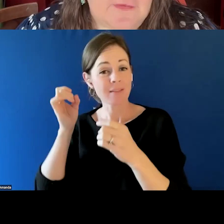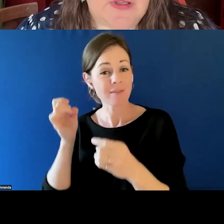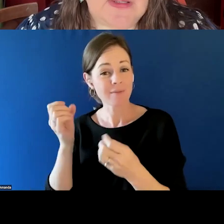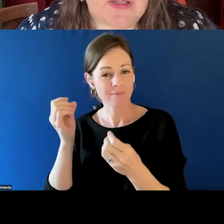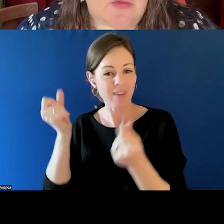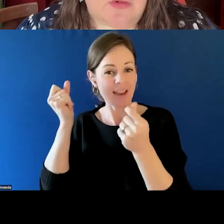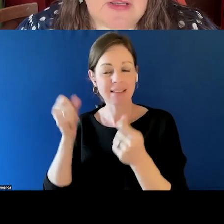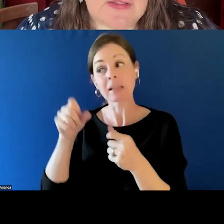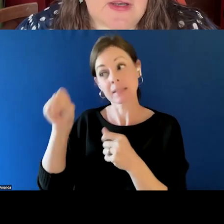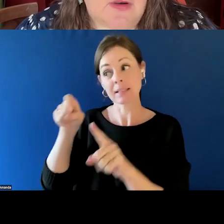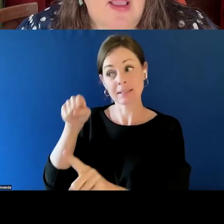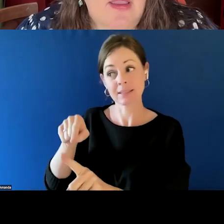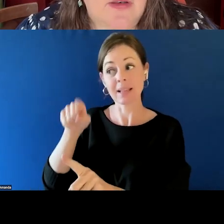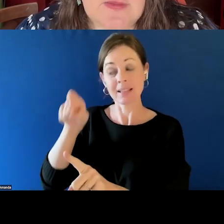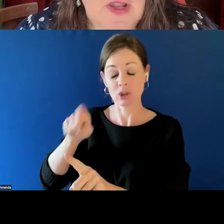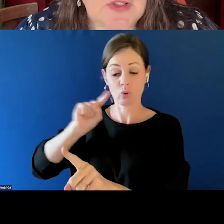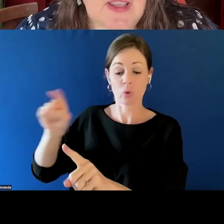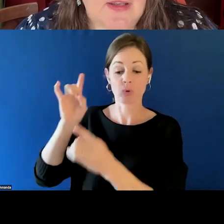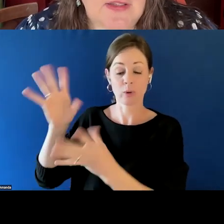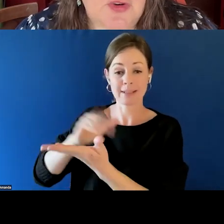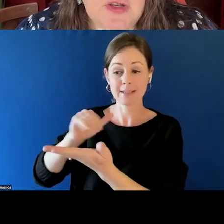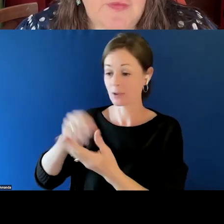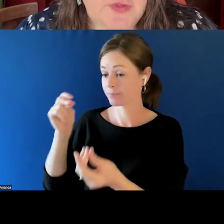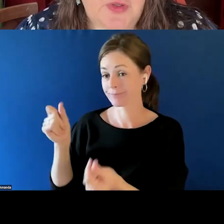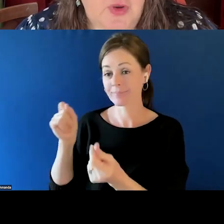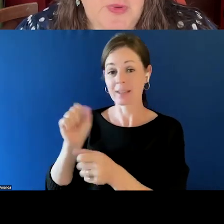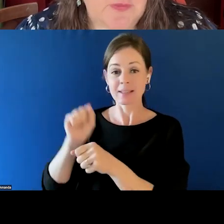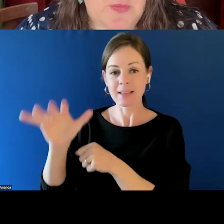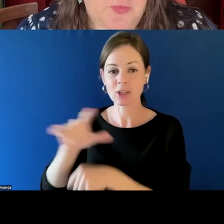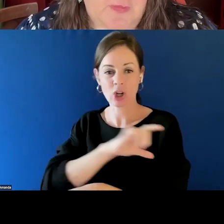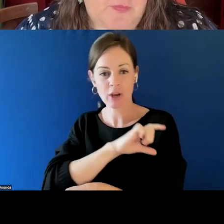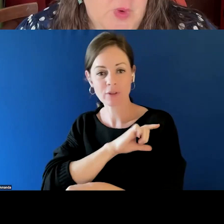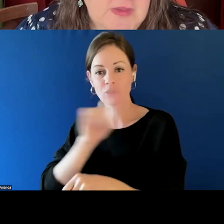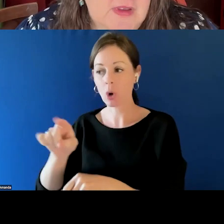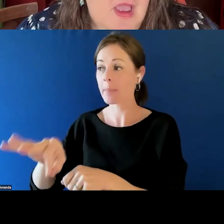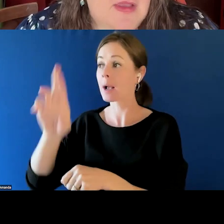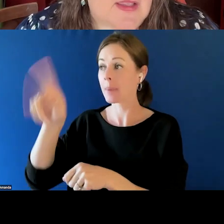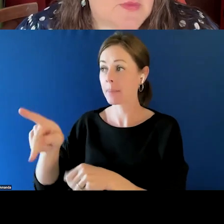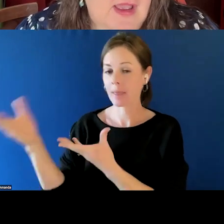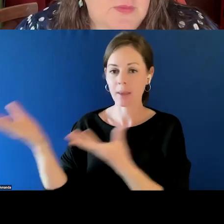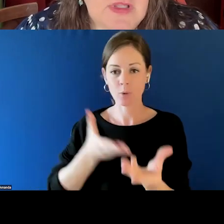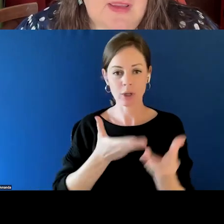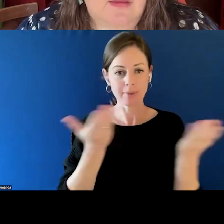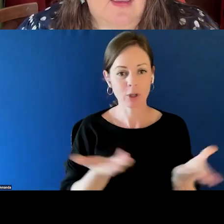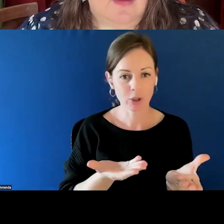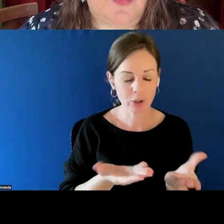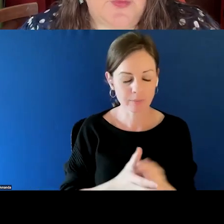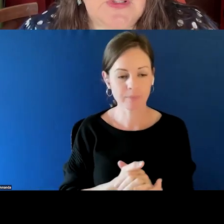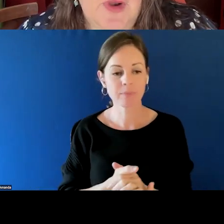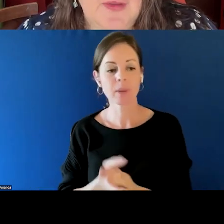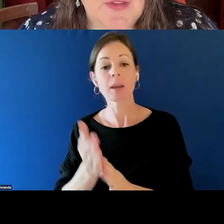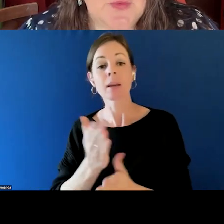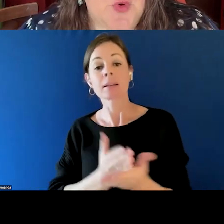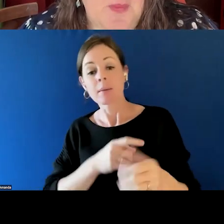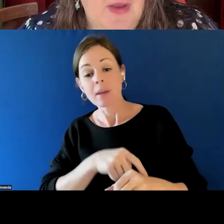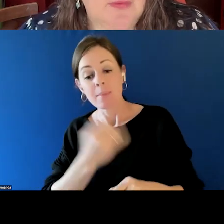person definitely needs to go to the crisis center, and dispatch a CIT trained officer to go pick them up and bring them to us. Sometimes, like, if someone's in